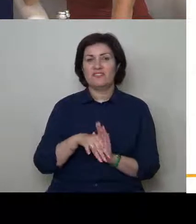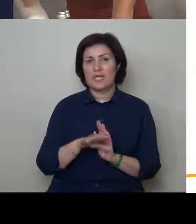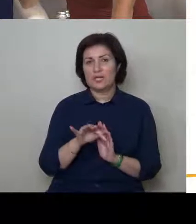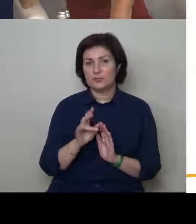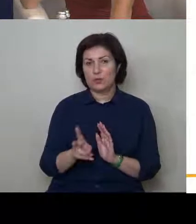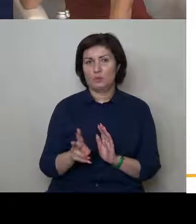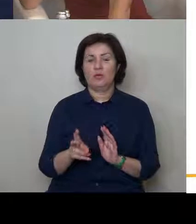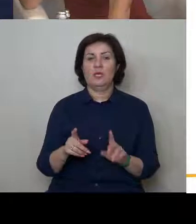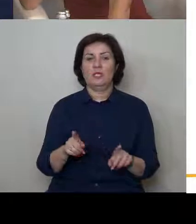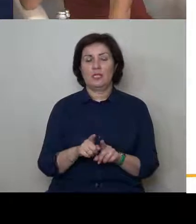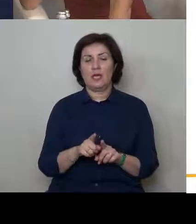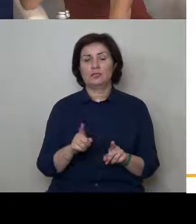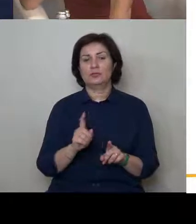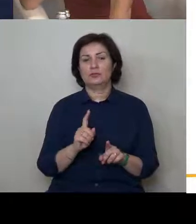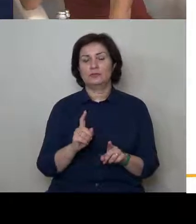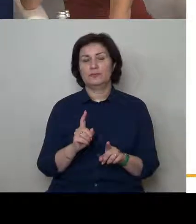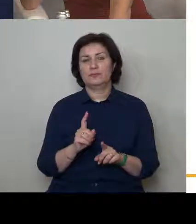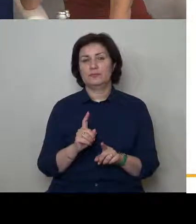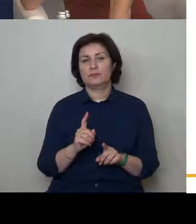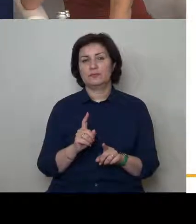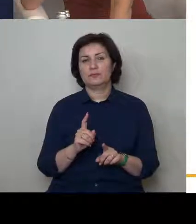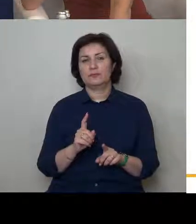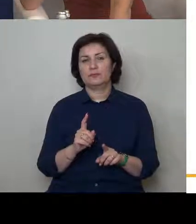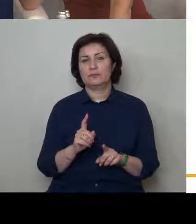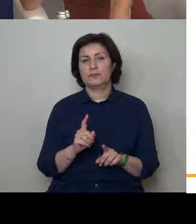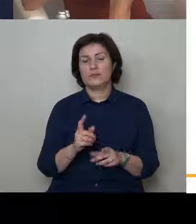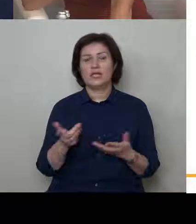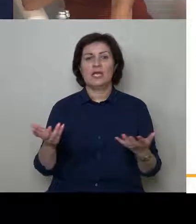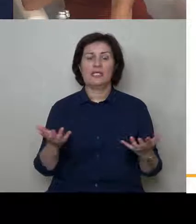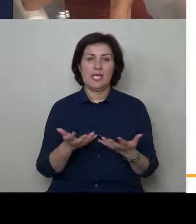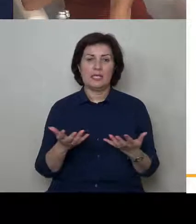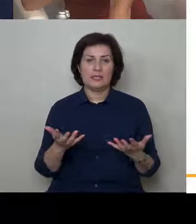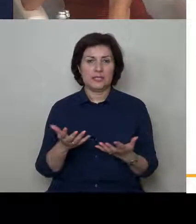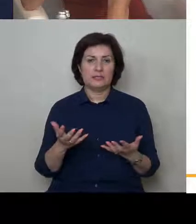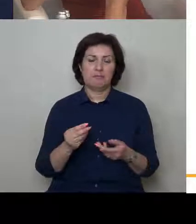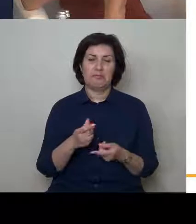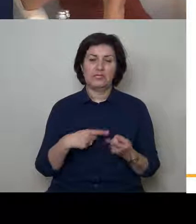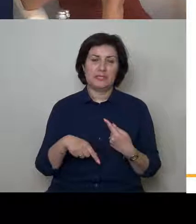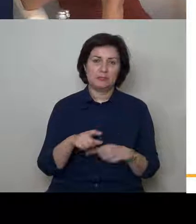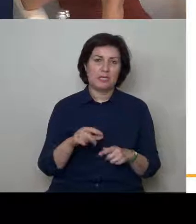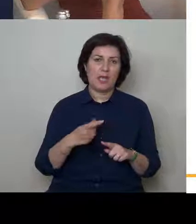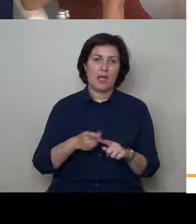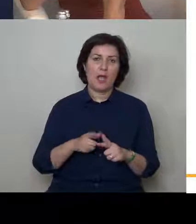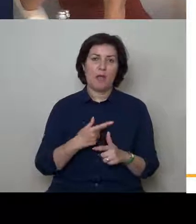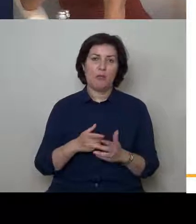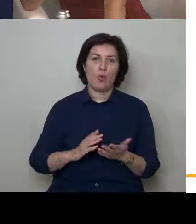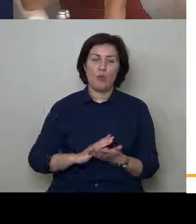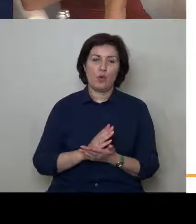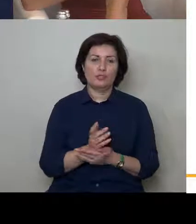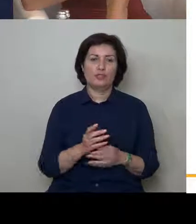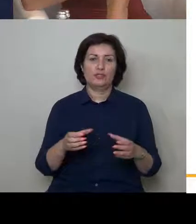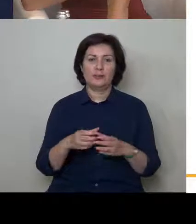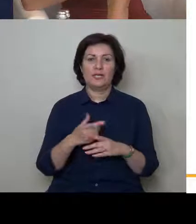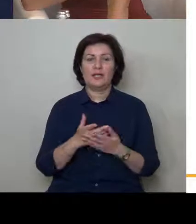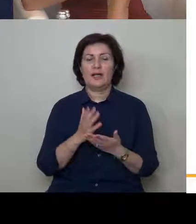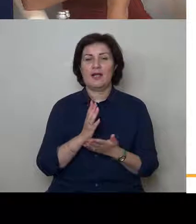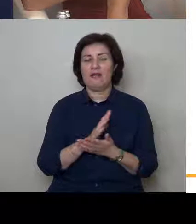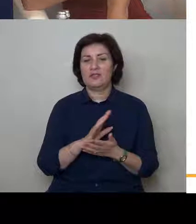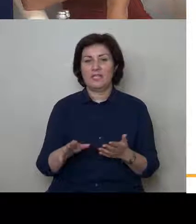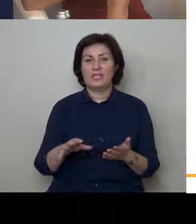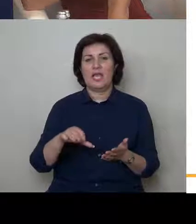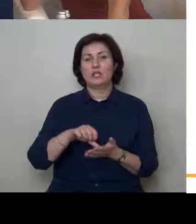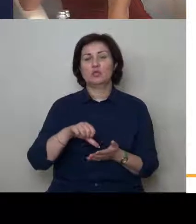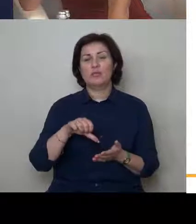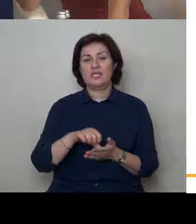report, and that contribution If this is a businessman or